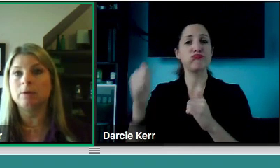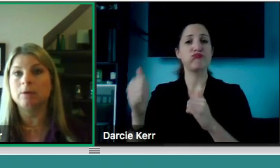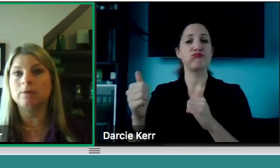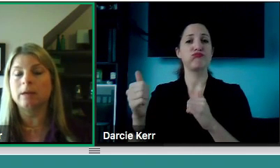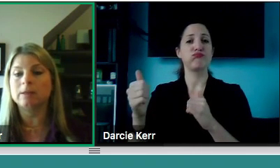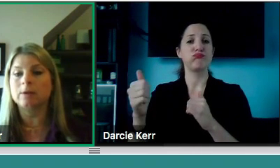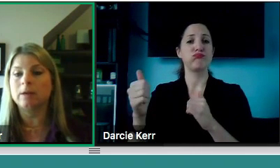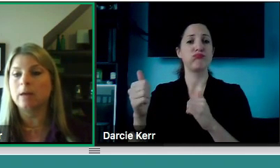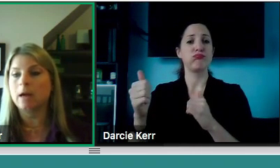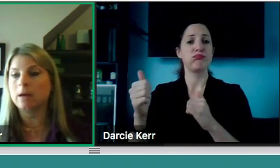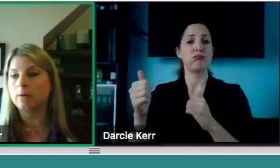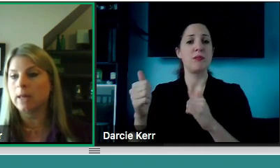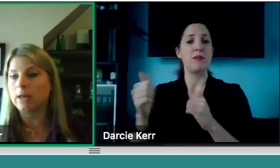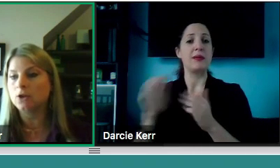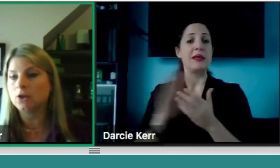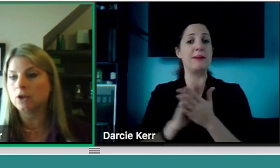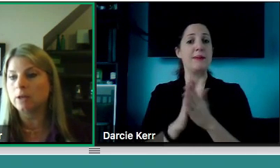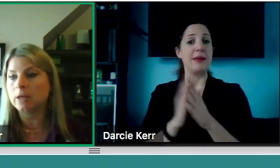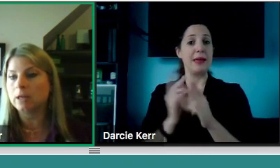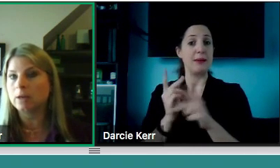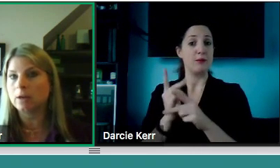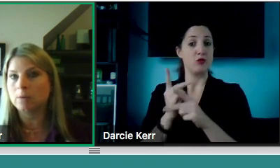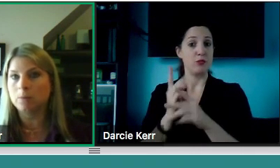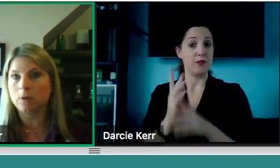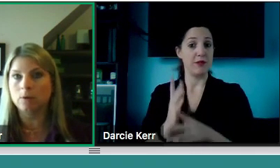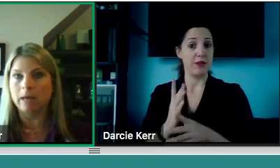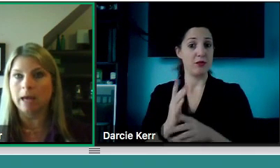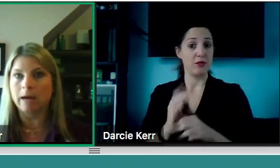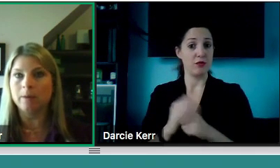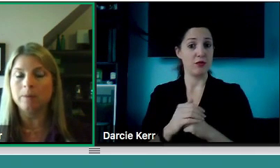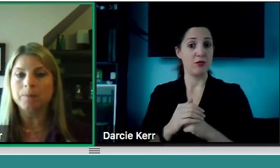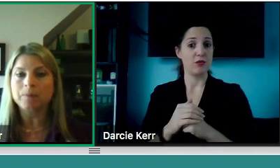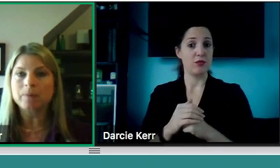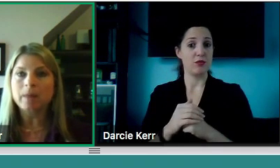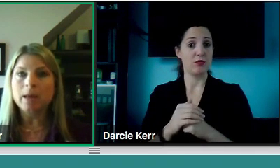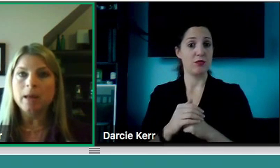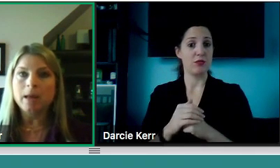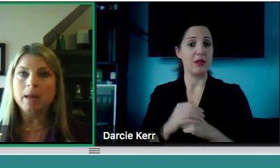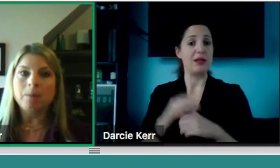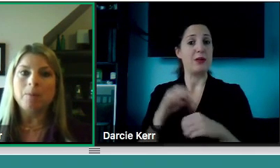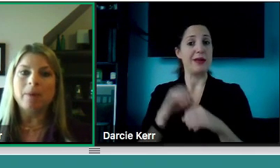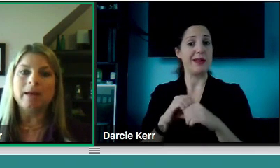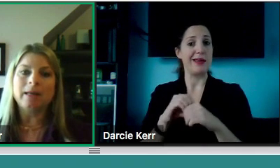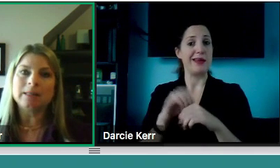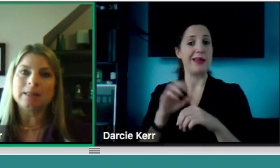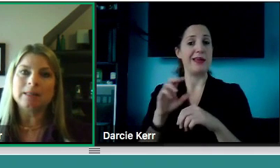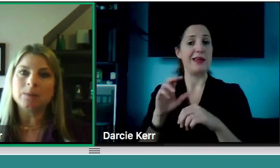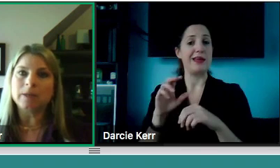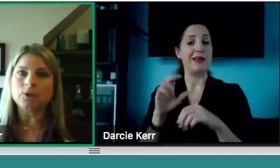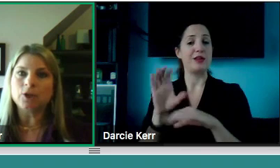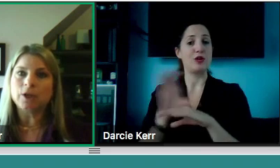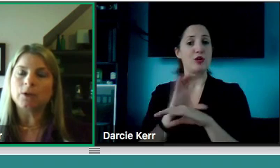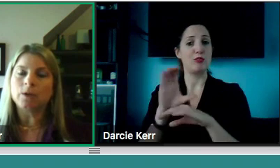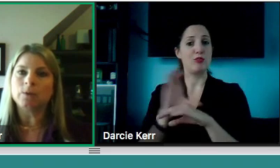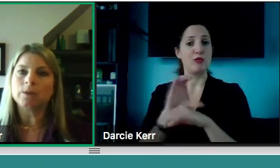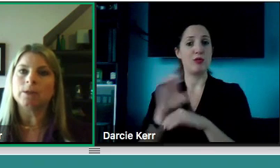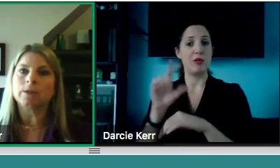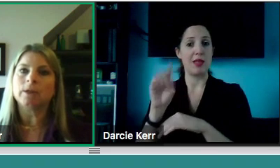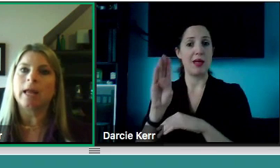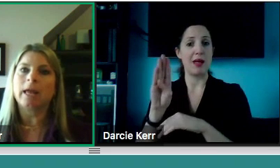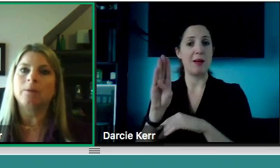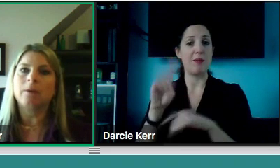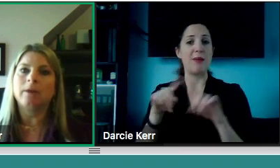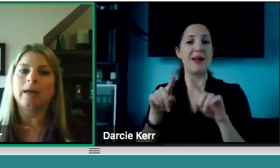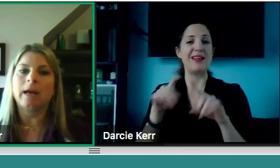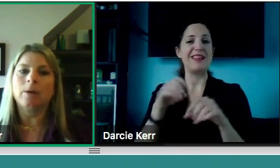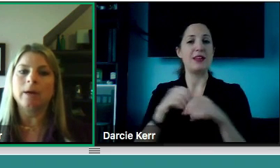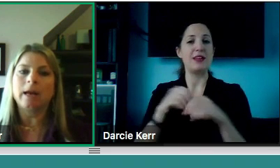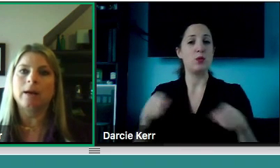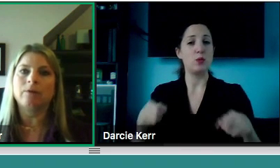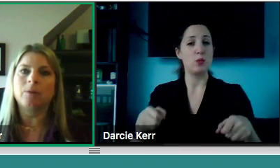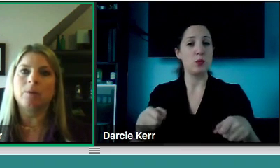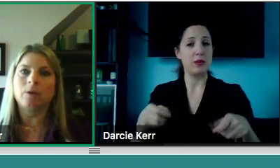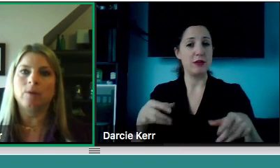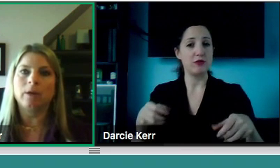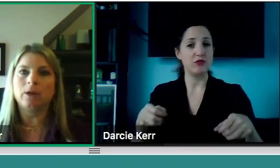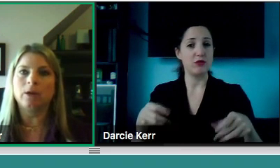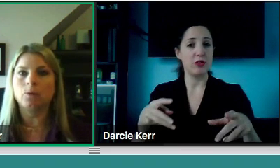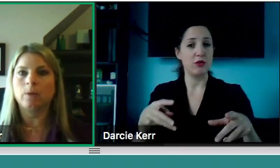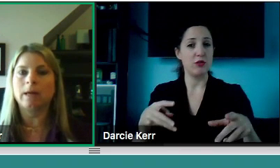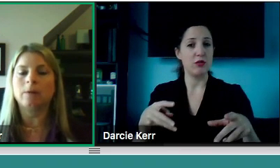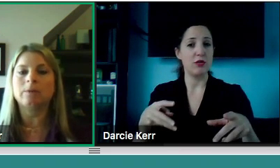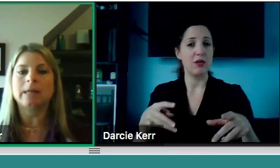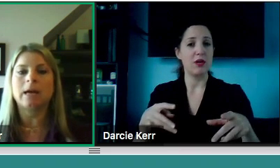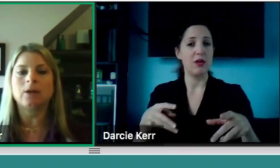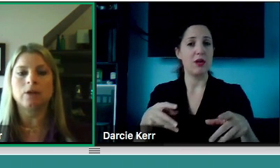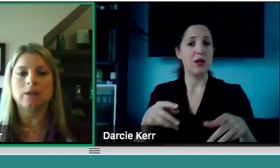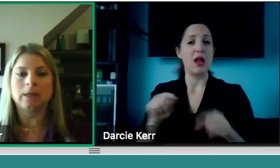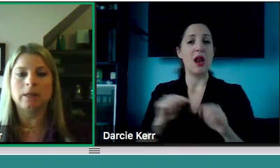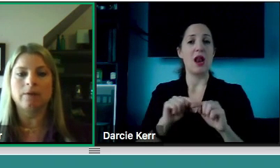be a supervisor at that location in a computer lab. But he's a wheelchair user, and with an hour-and-a-half commute